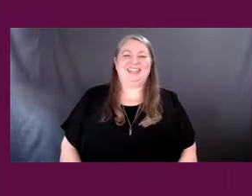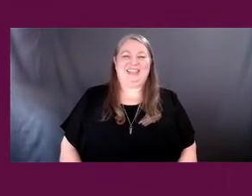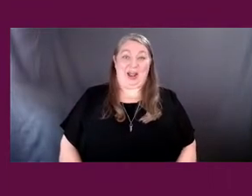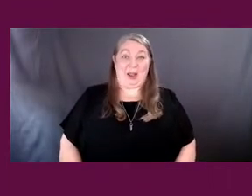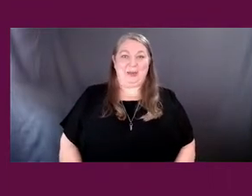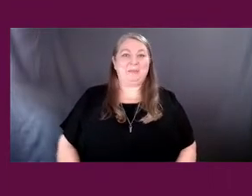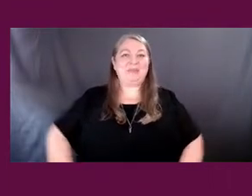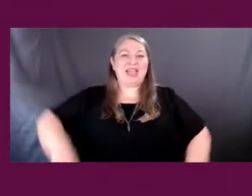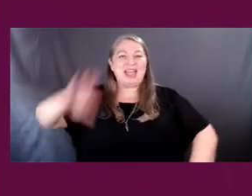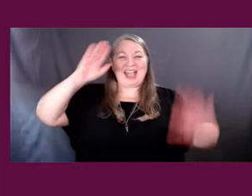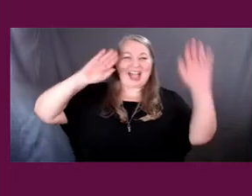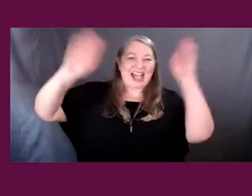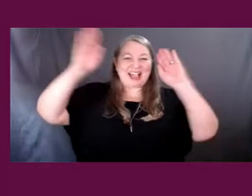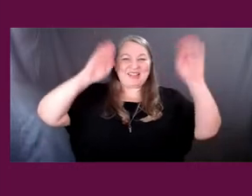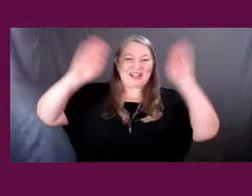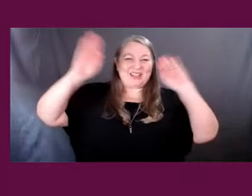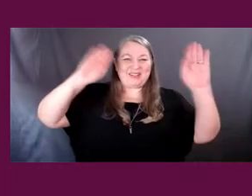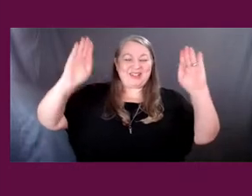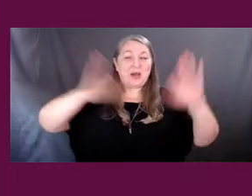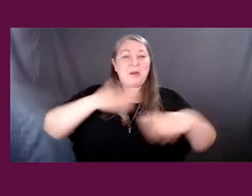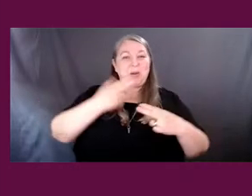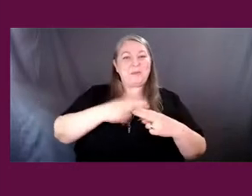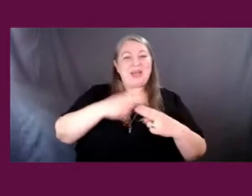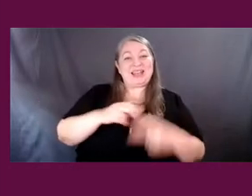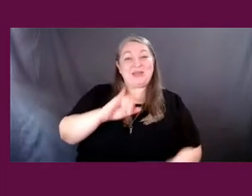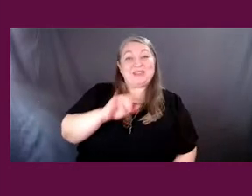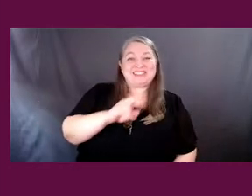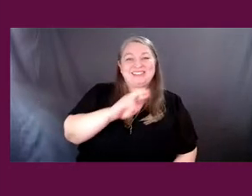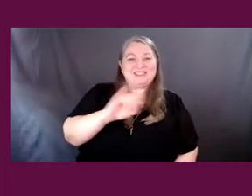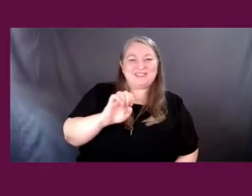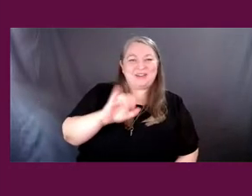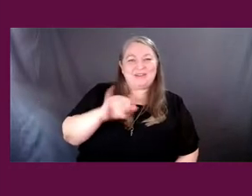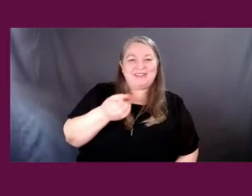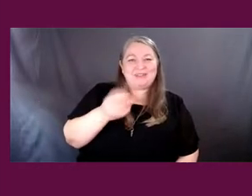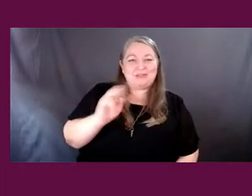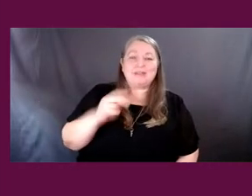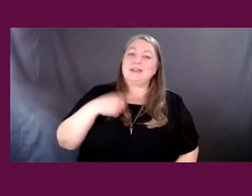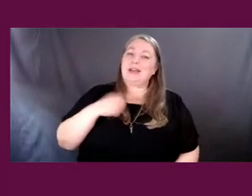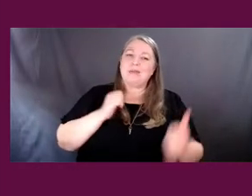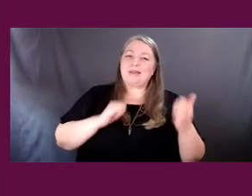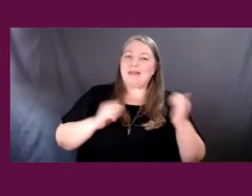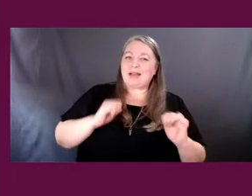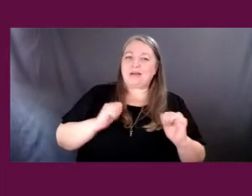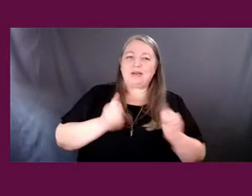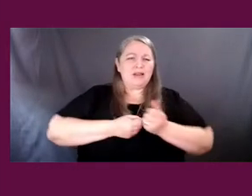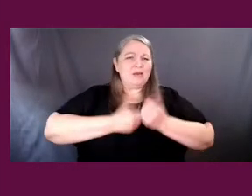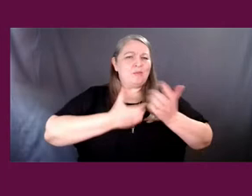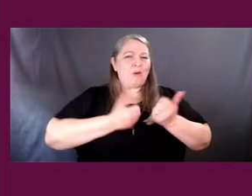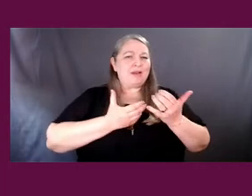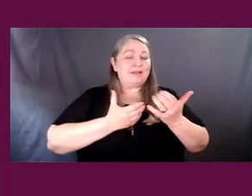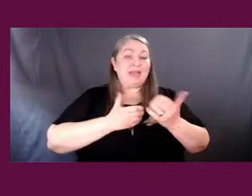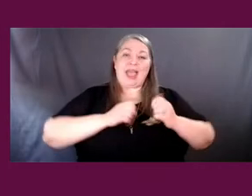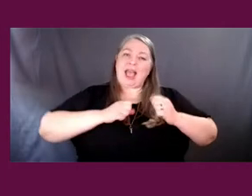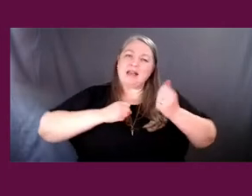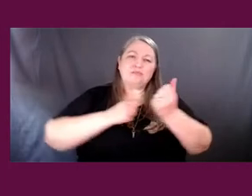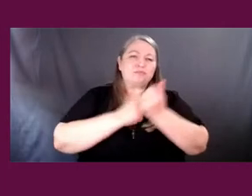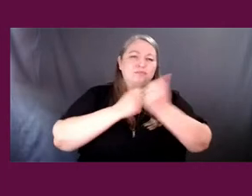Hello, hello, hello. My name is Jerry Johnson. I am an actor, poet, and activist. Welcome